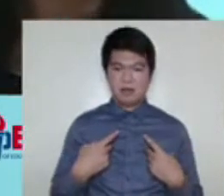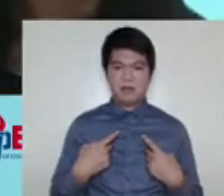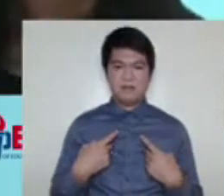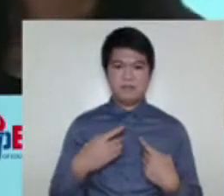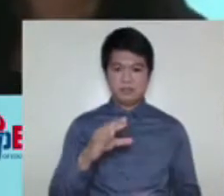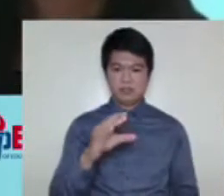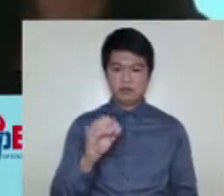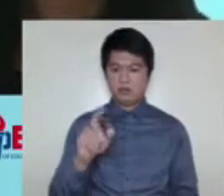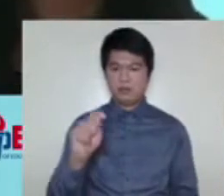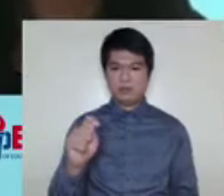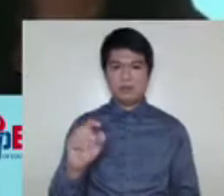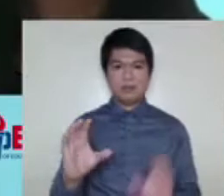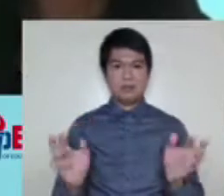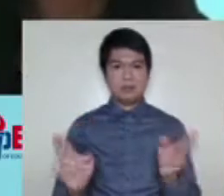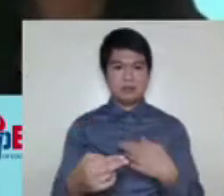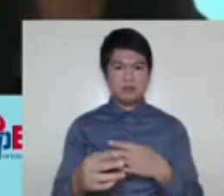objective.